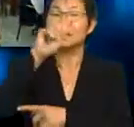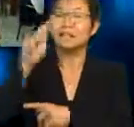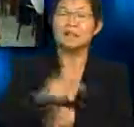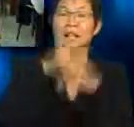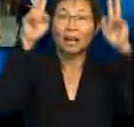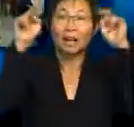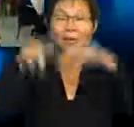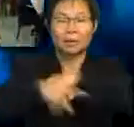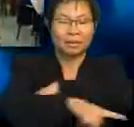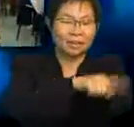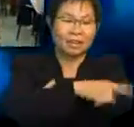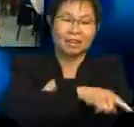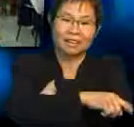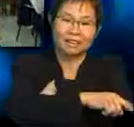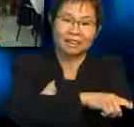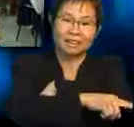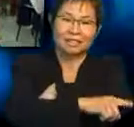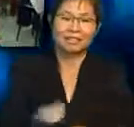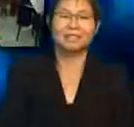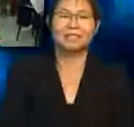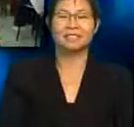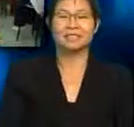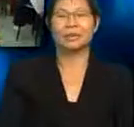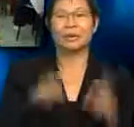Where is the rabbit's tail?